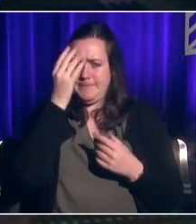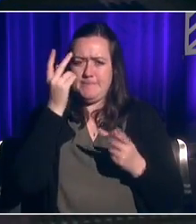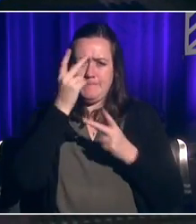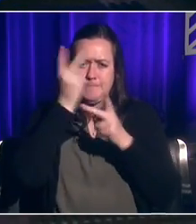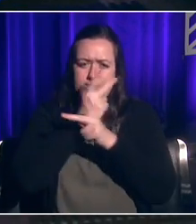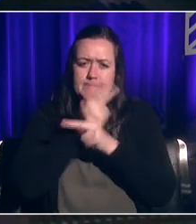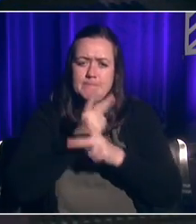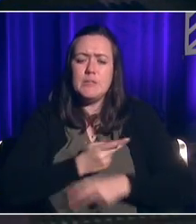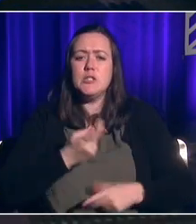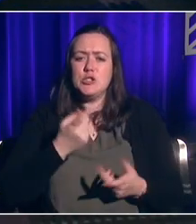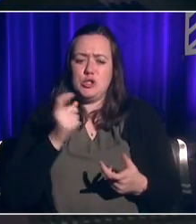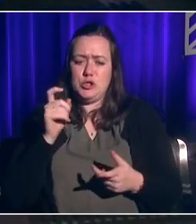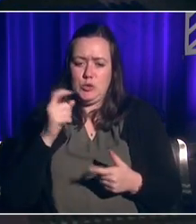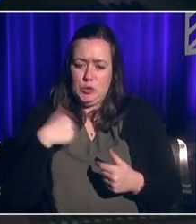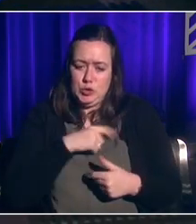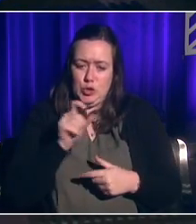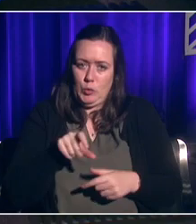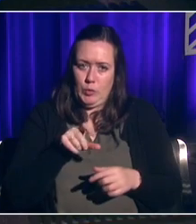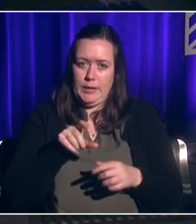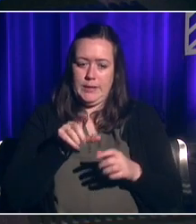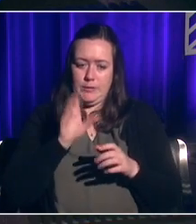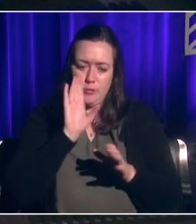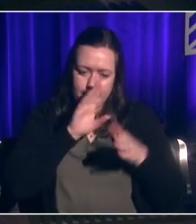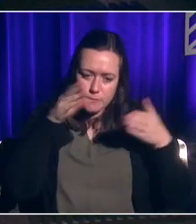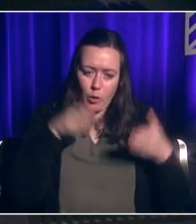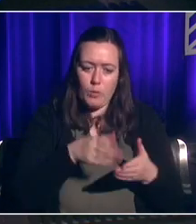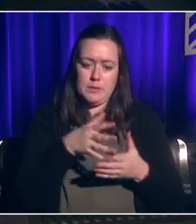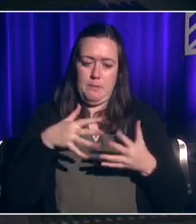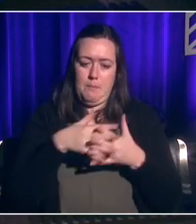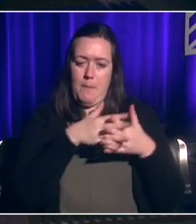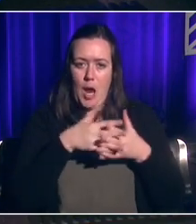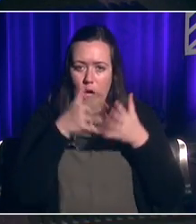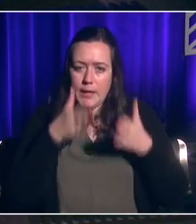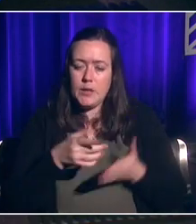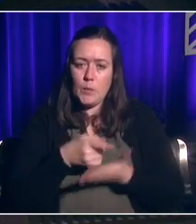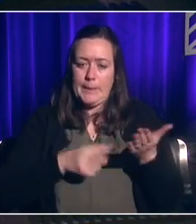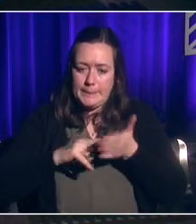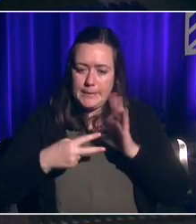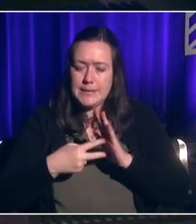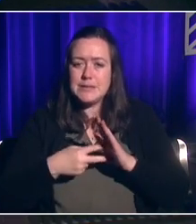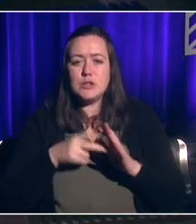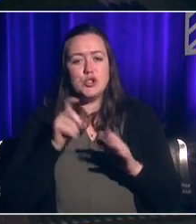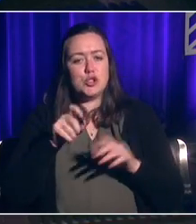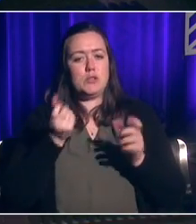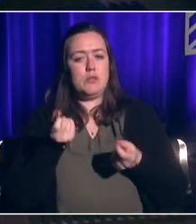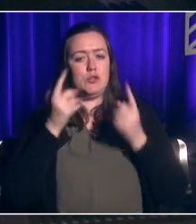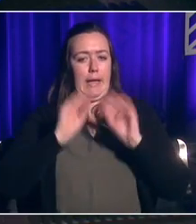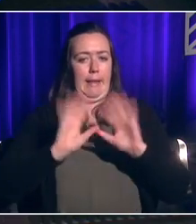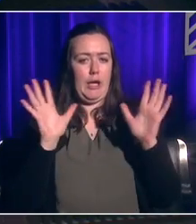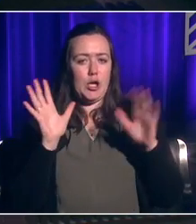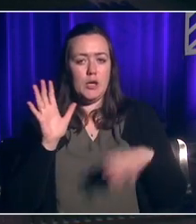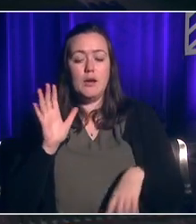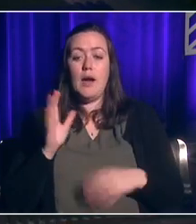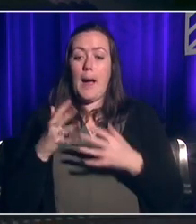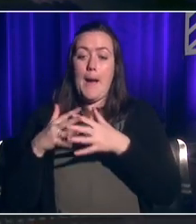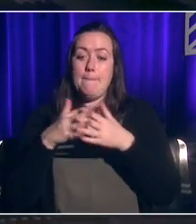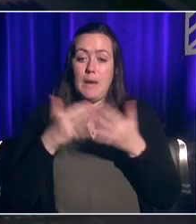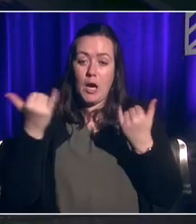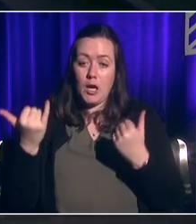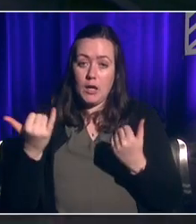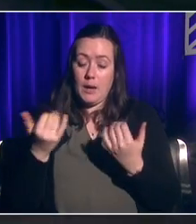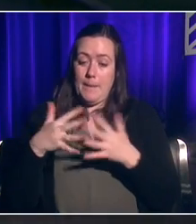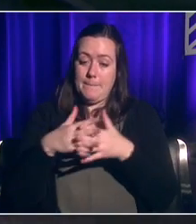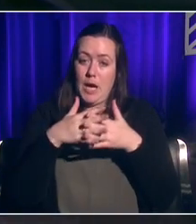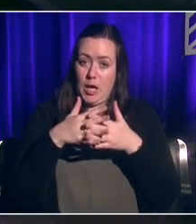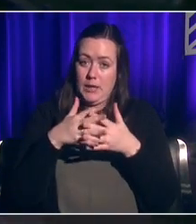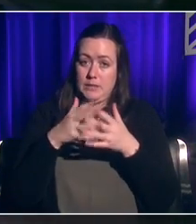clear understanding that some of this is that this America looks significantly different